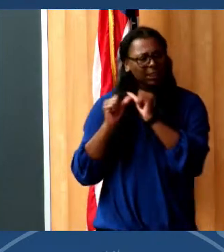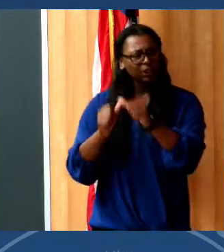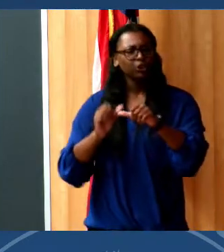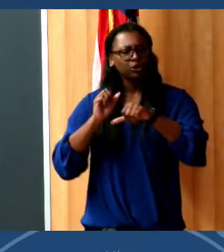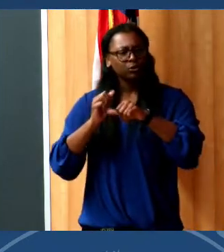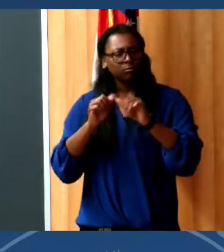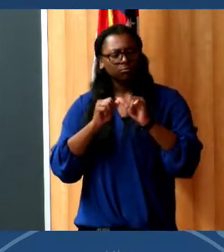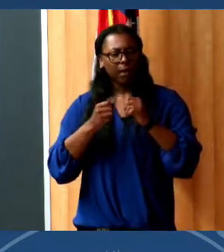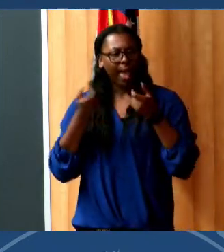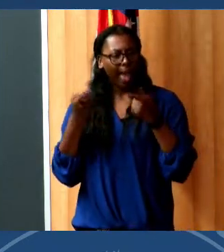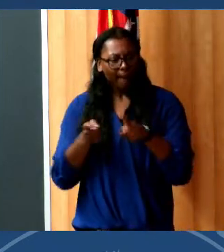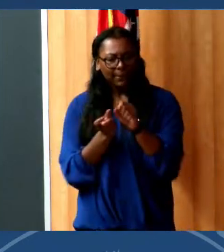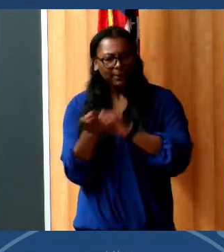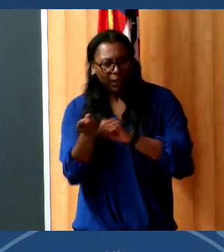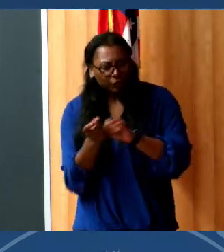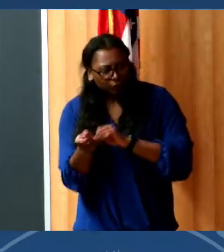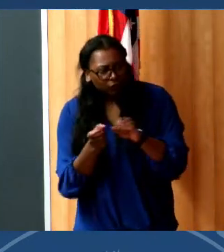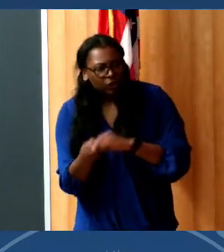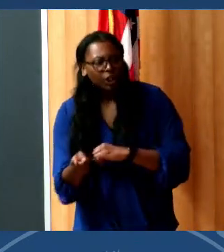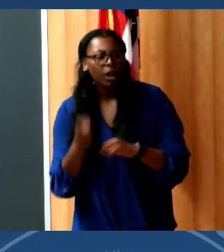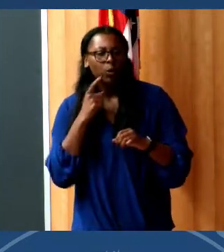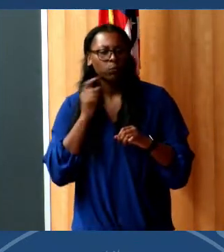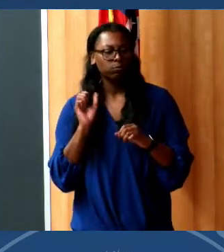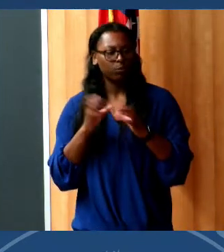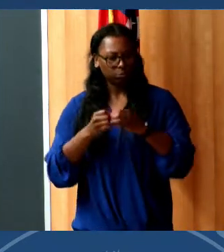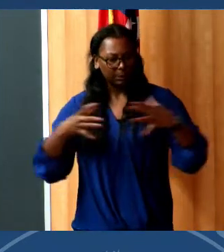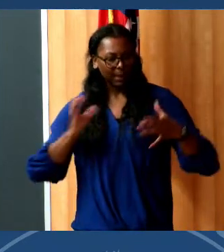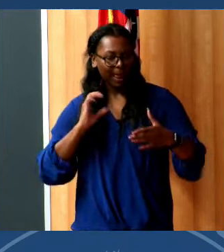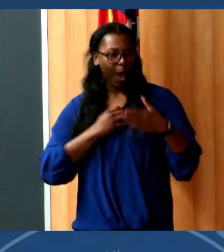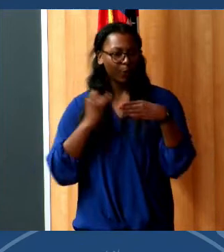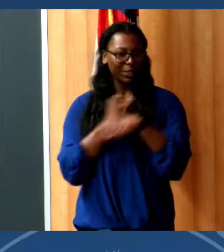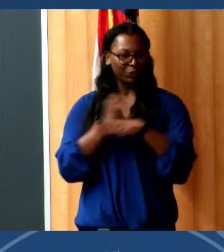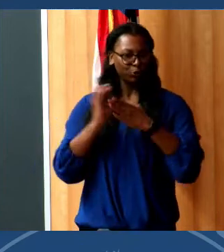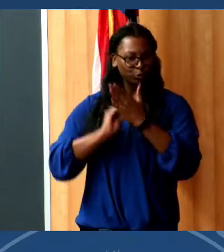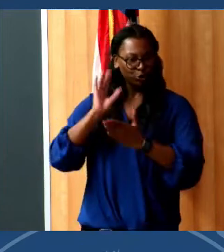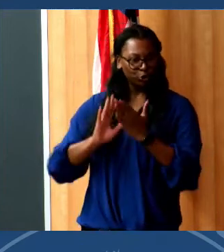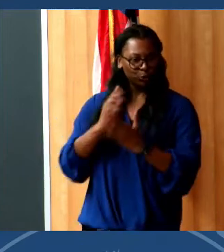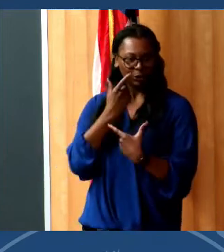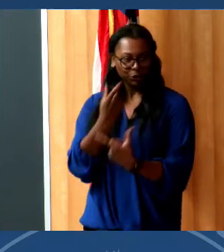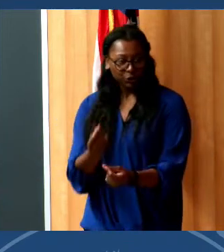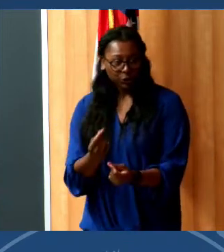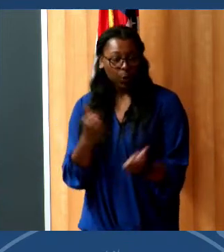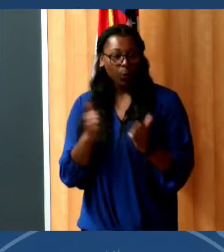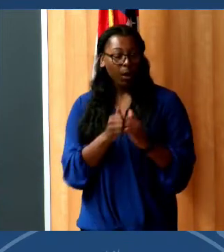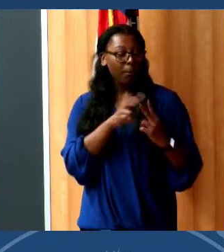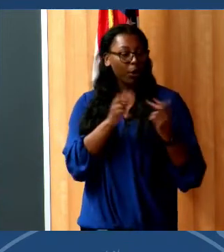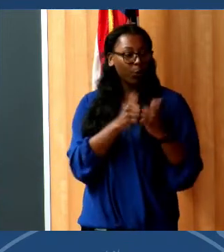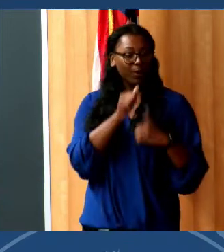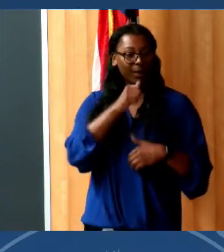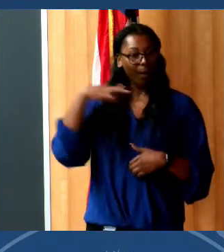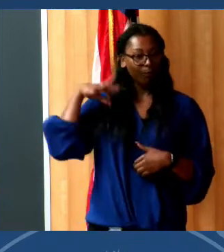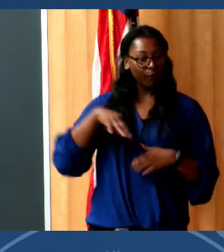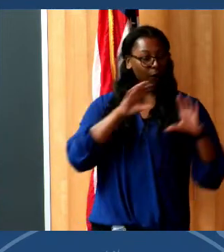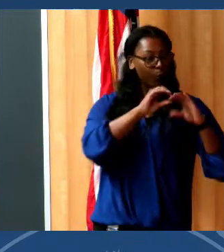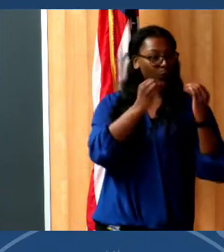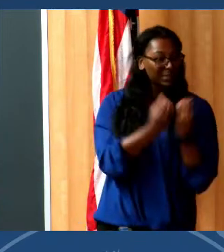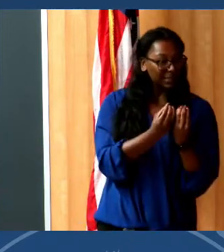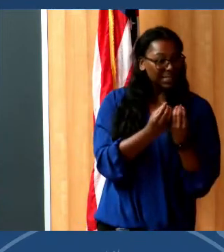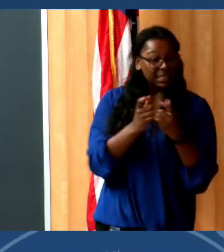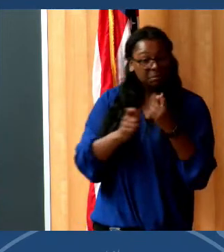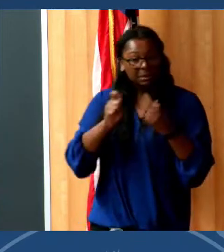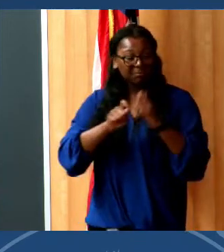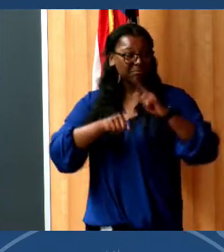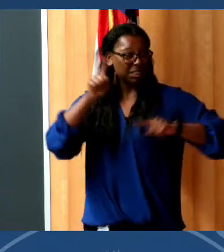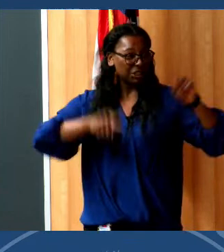of fellows next summer and expand the partnerships with nonprofit organizations, in particular in the various